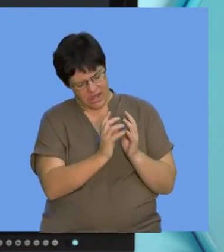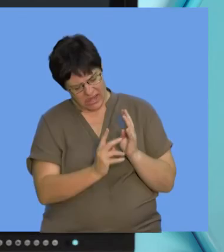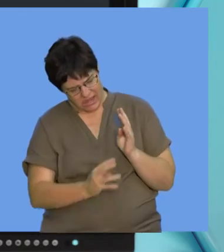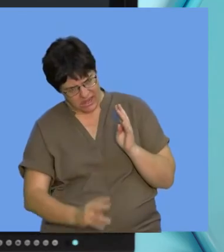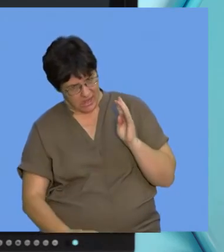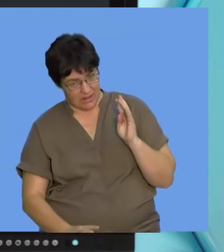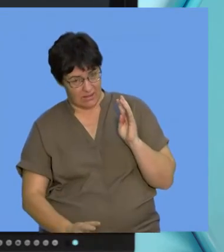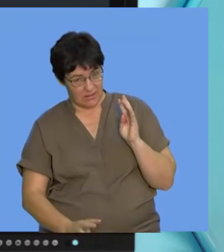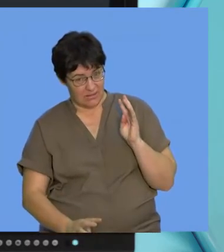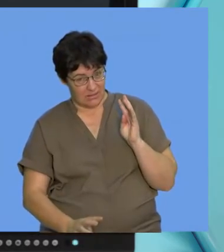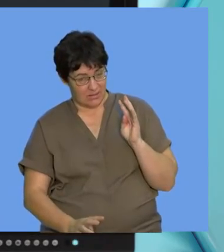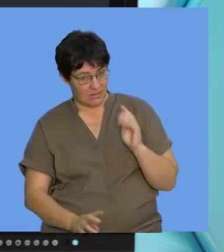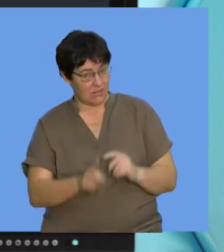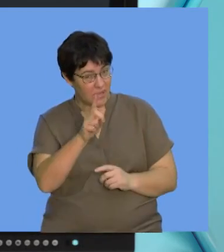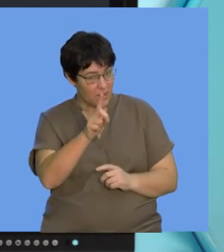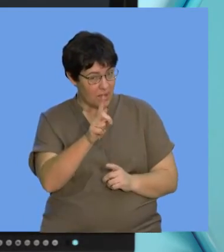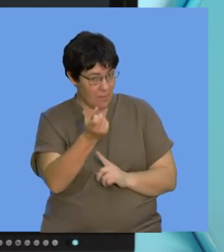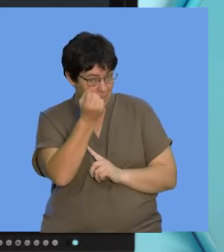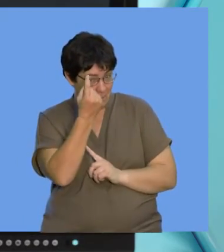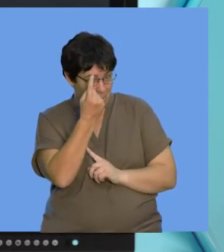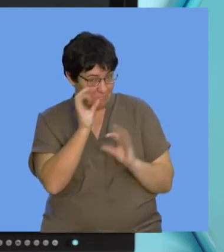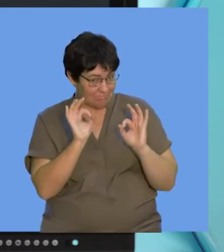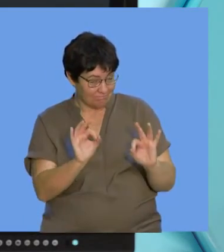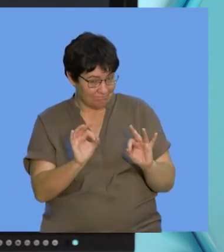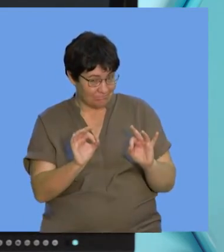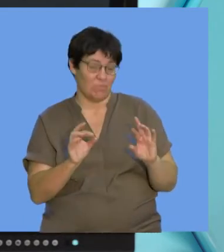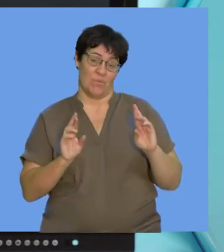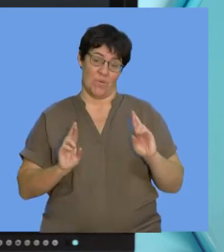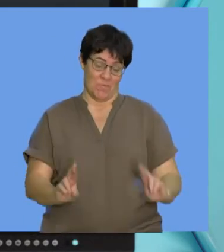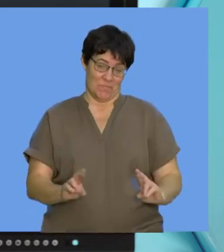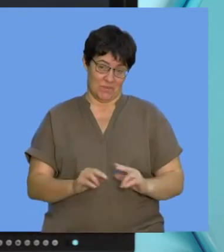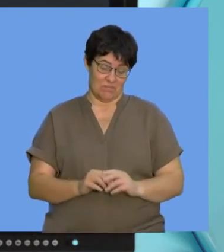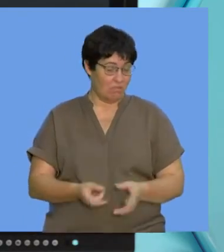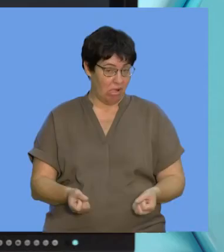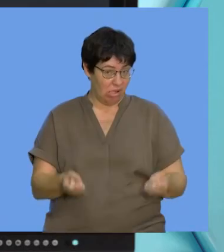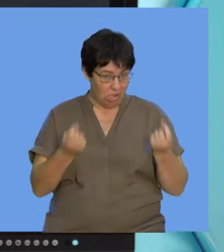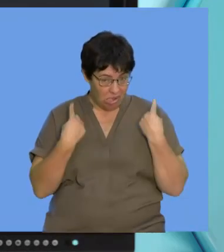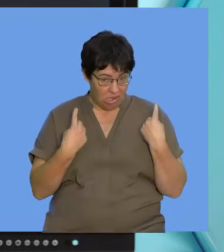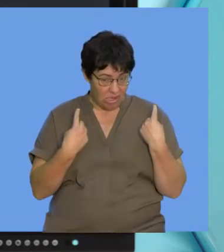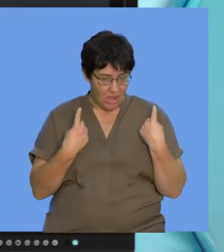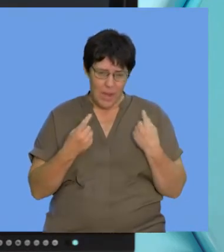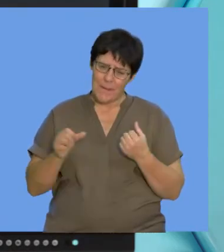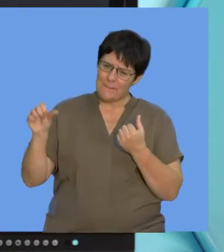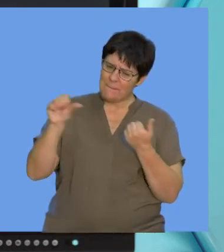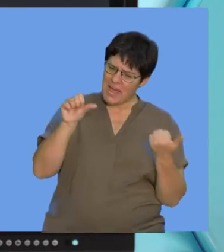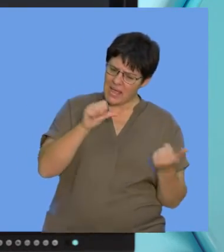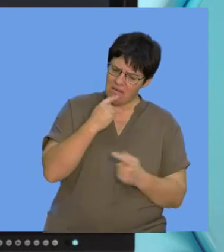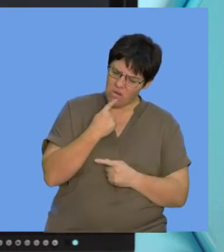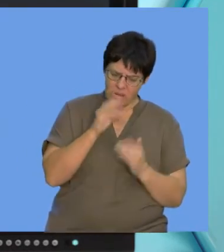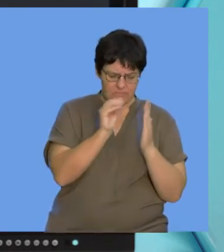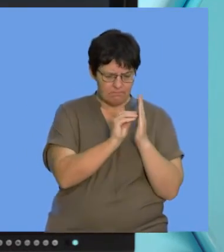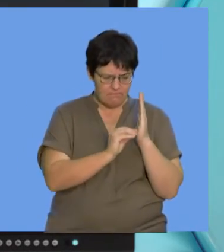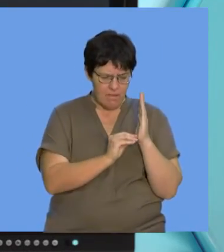I hope you guys have grasped everything that we've looked at. Wherever you're not understanding, just go back to the notes that you've